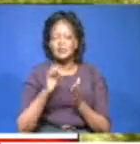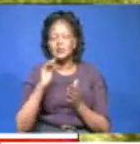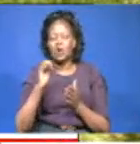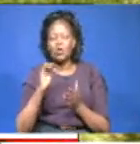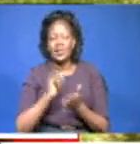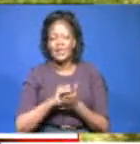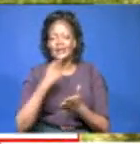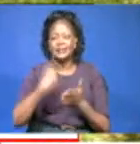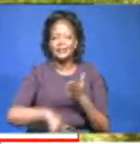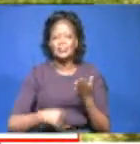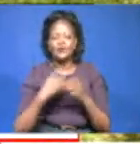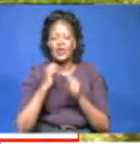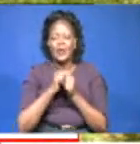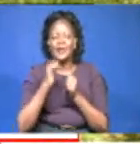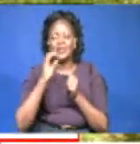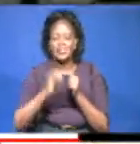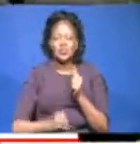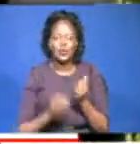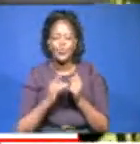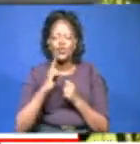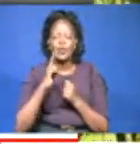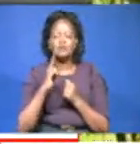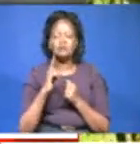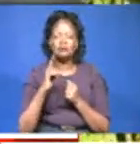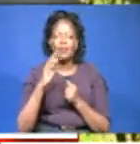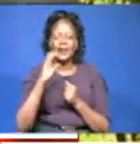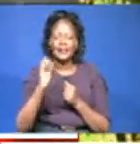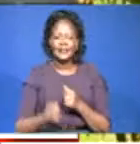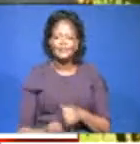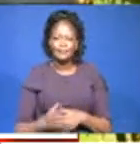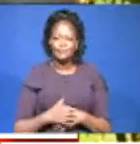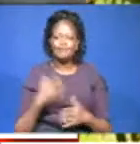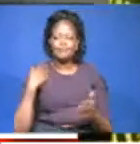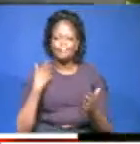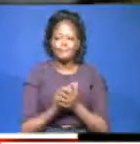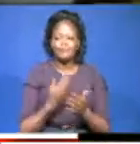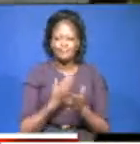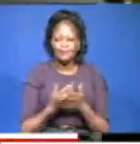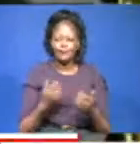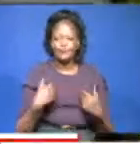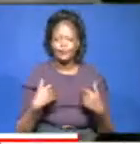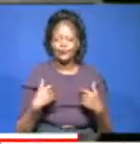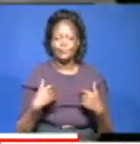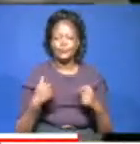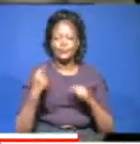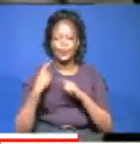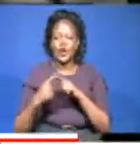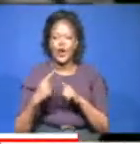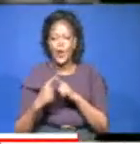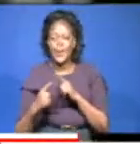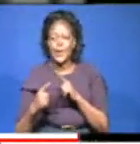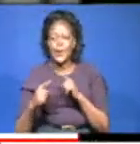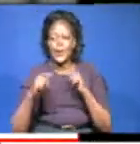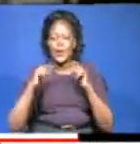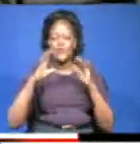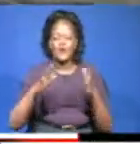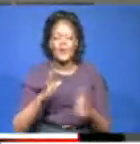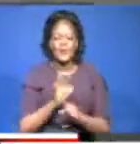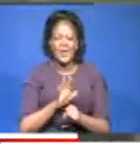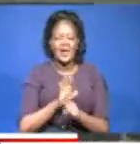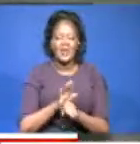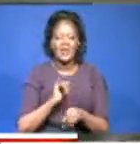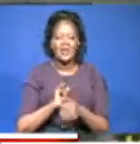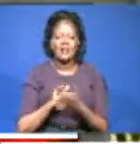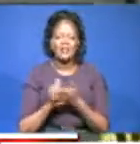a one-off charge of 3%. So far tunaya experience kwa kulima wengi ambao wanakuja kwa kilimo